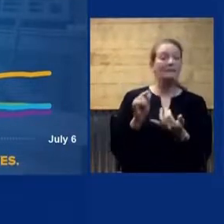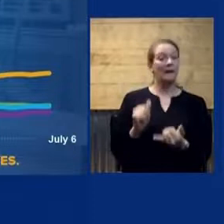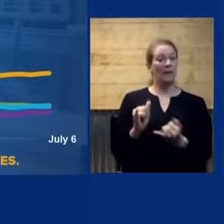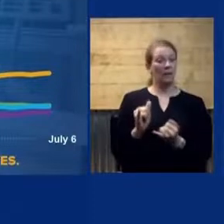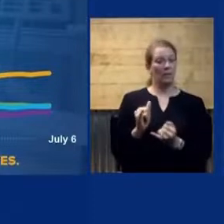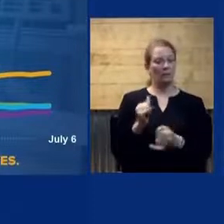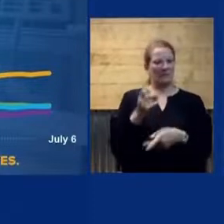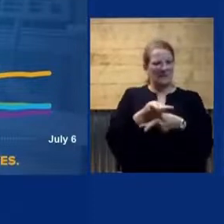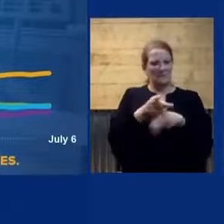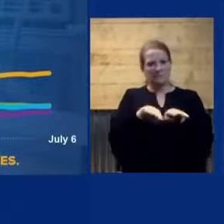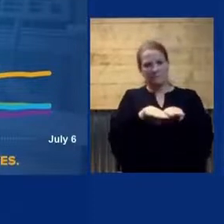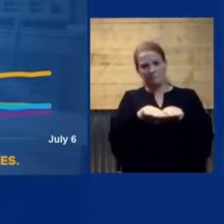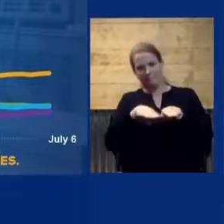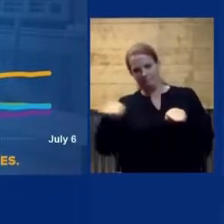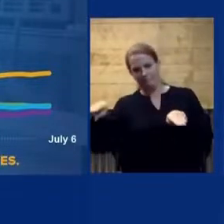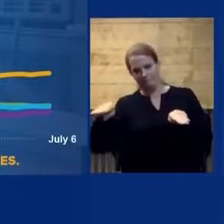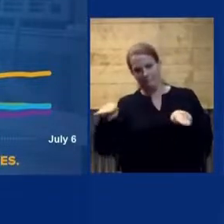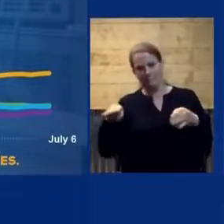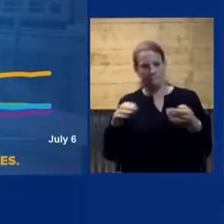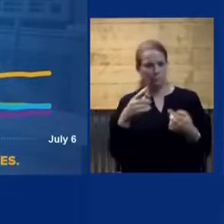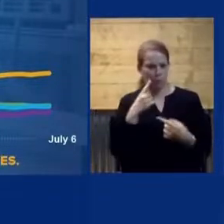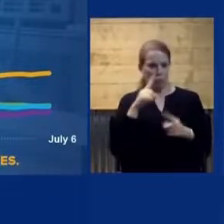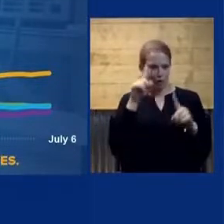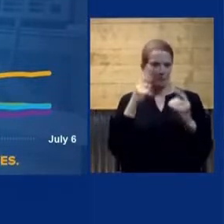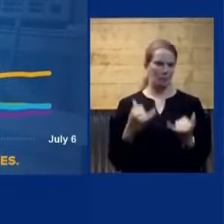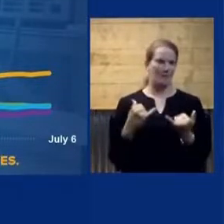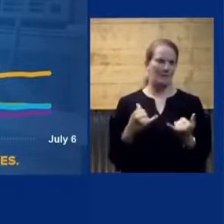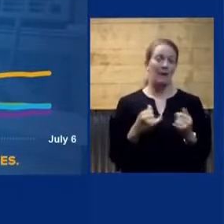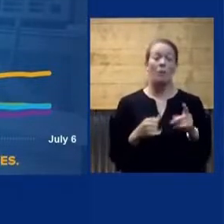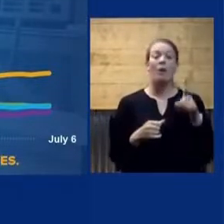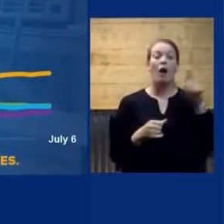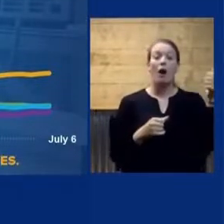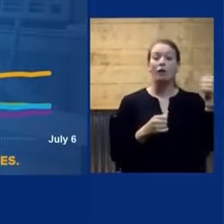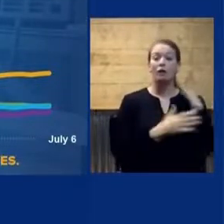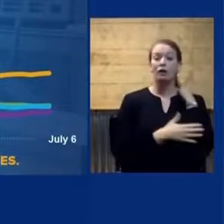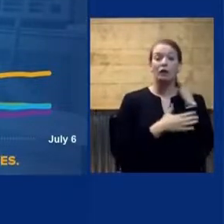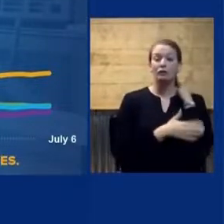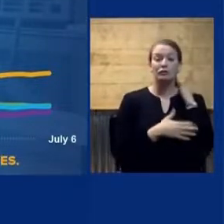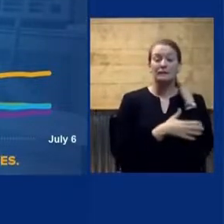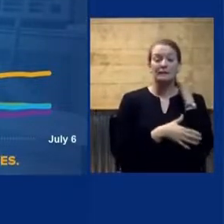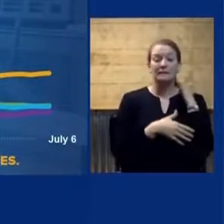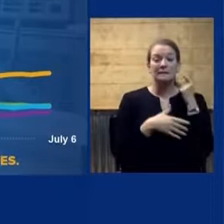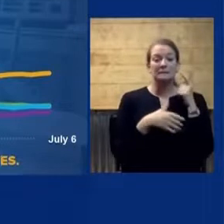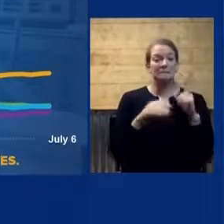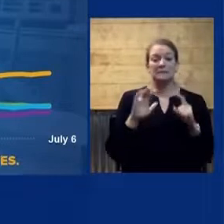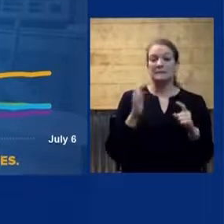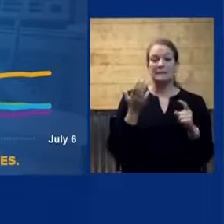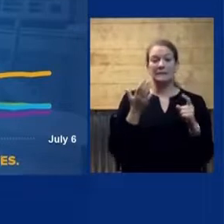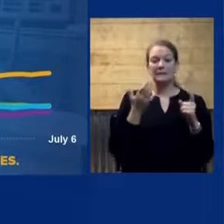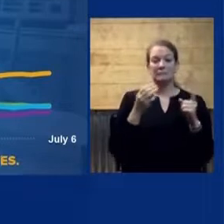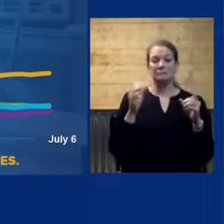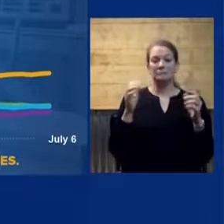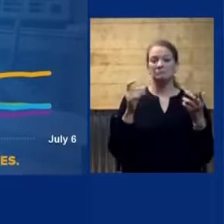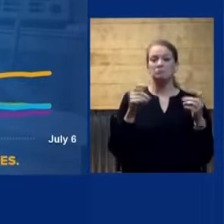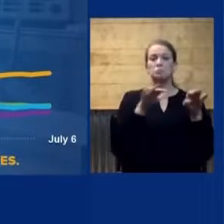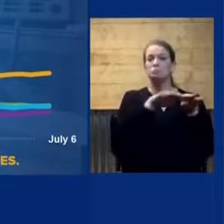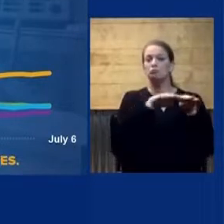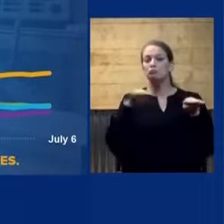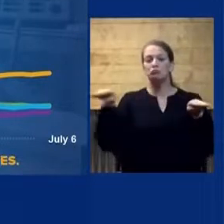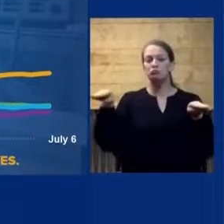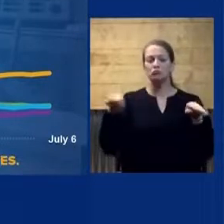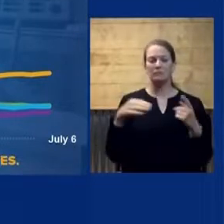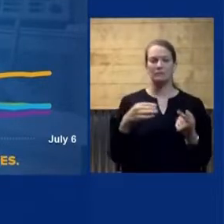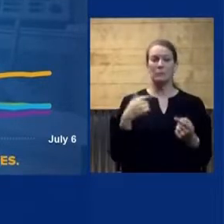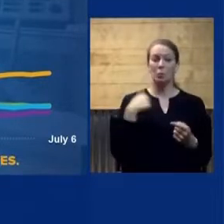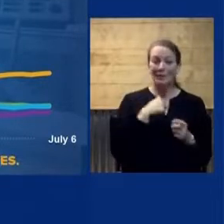doing. None of those other countries started where we started. Nowhere near it. The country didn't